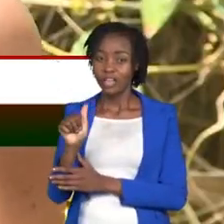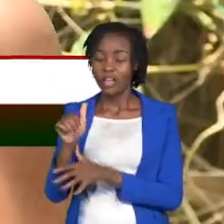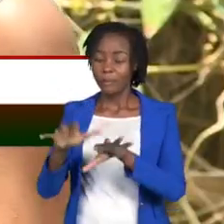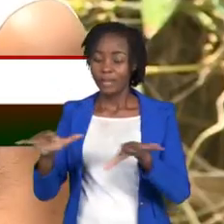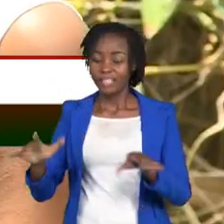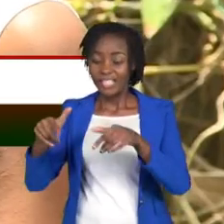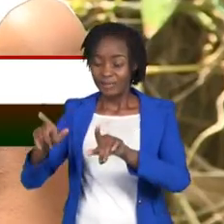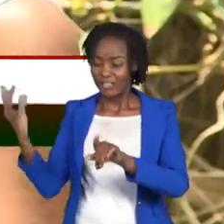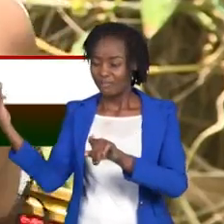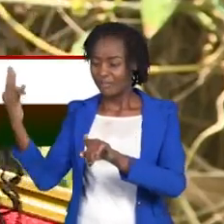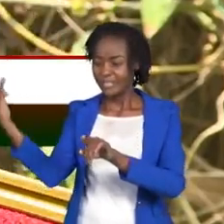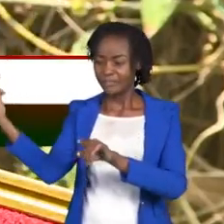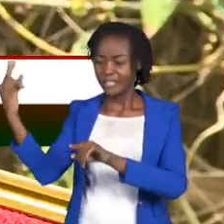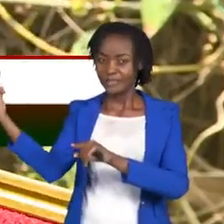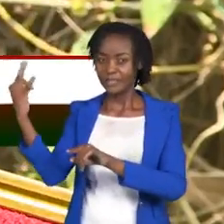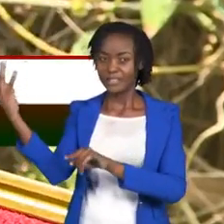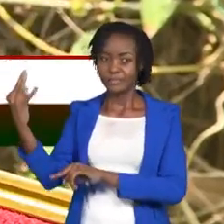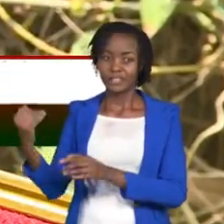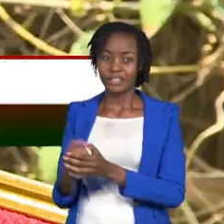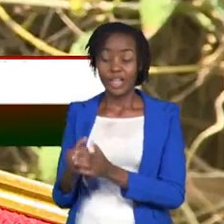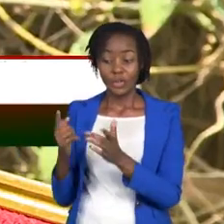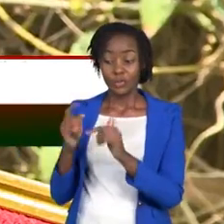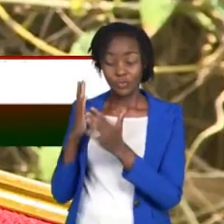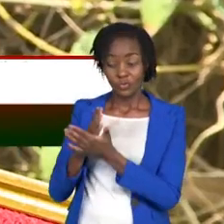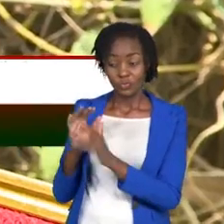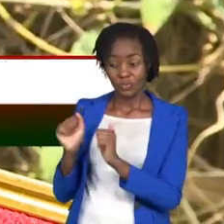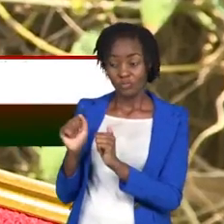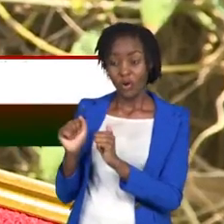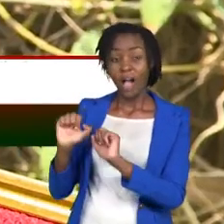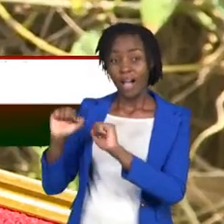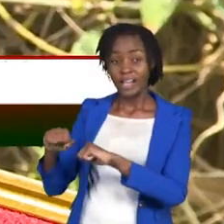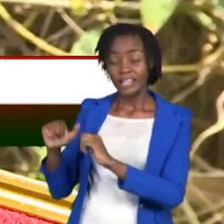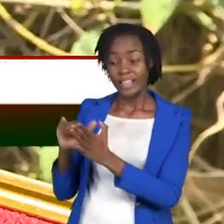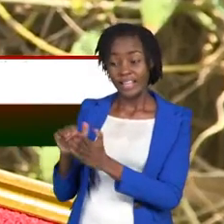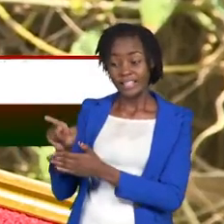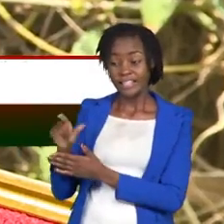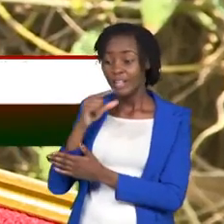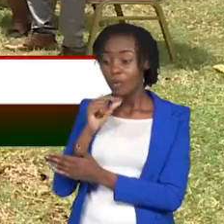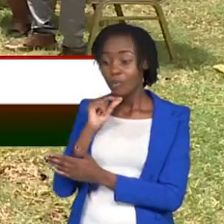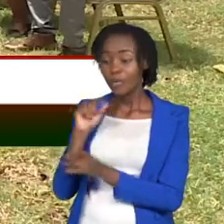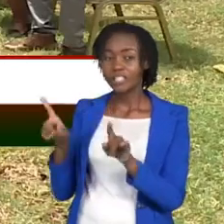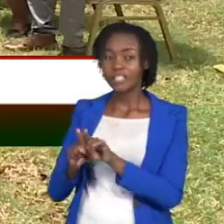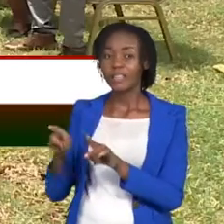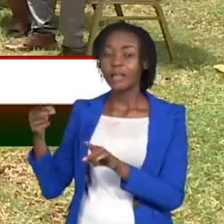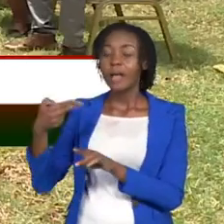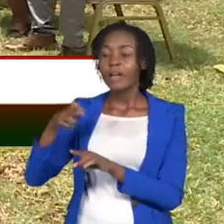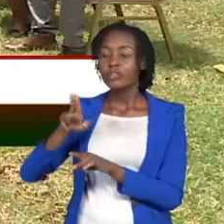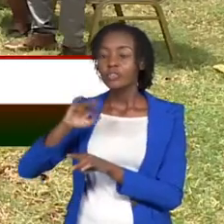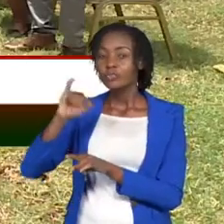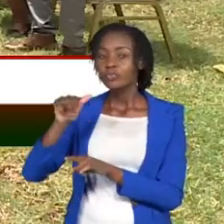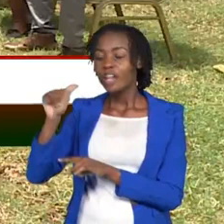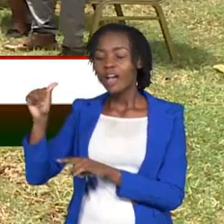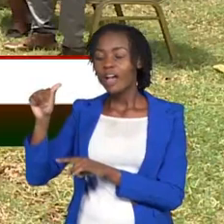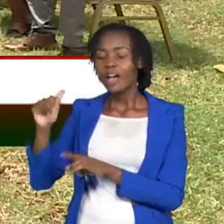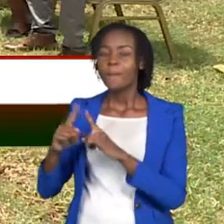the gospel out there. We will agree, in that peer of his, he is a Shujaa. He is indeed a Shujaa.